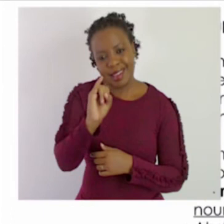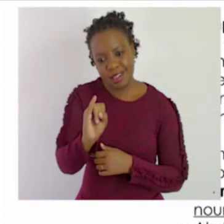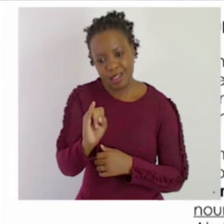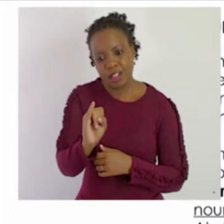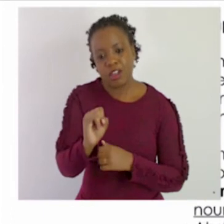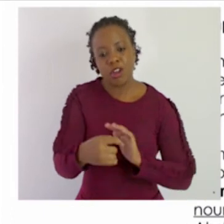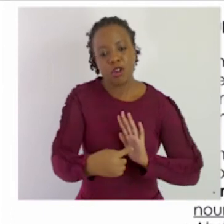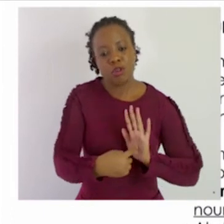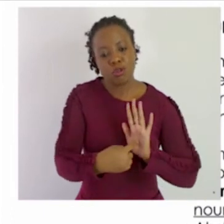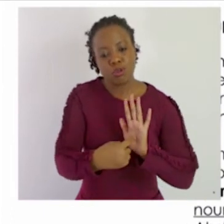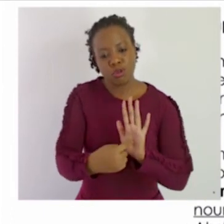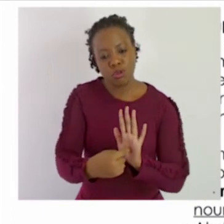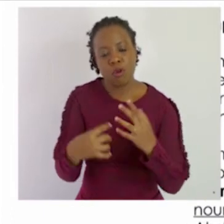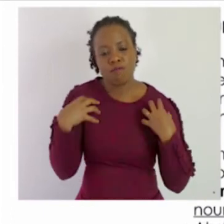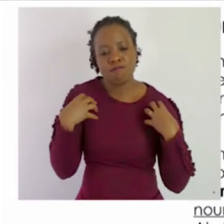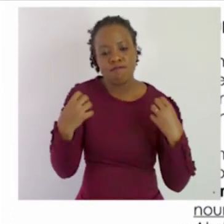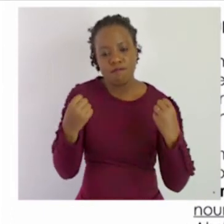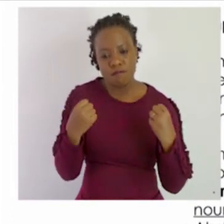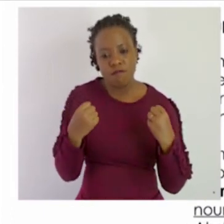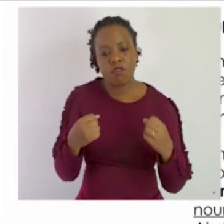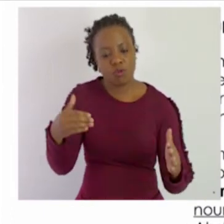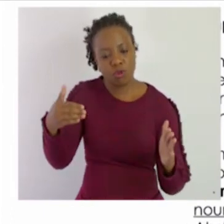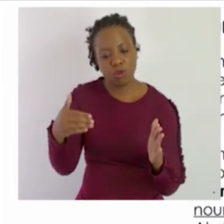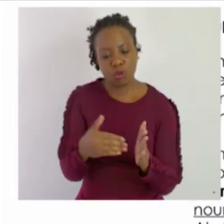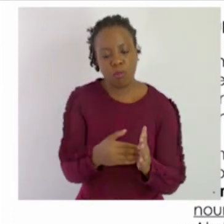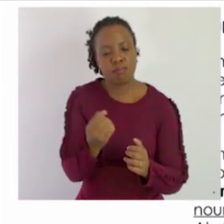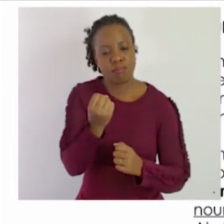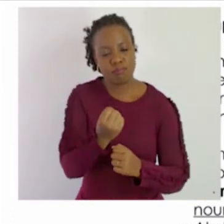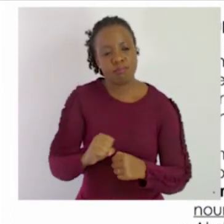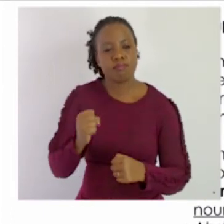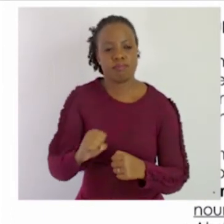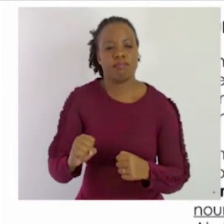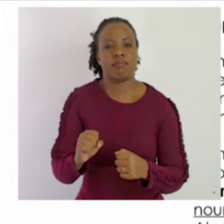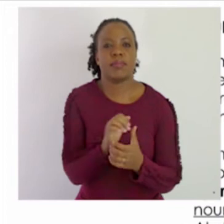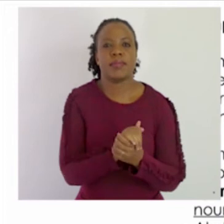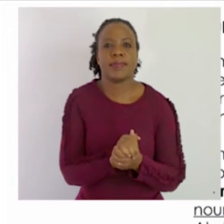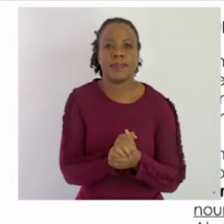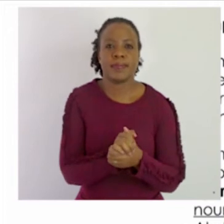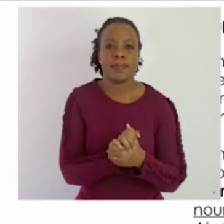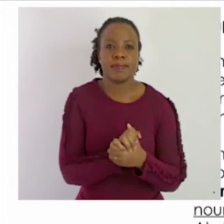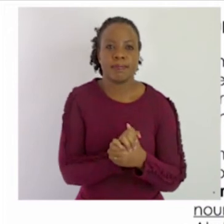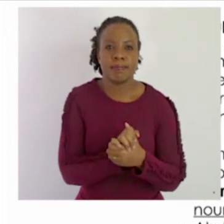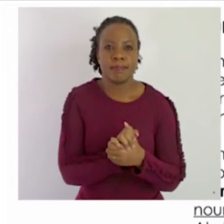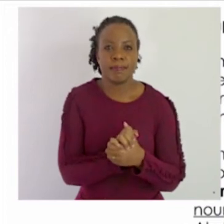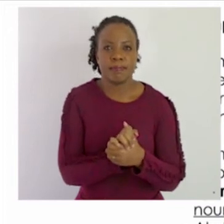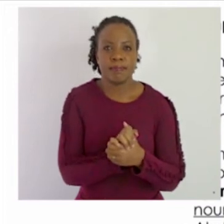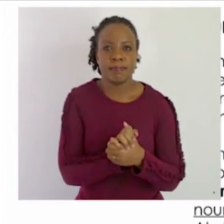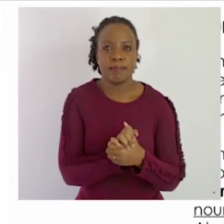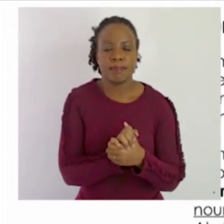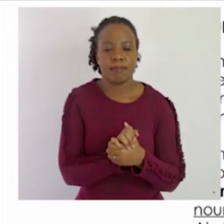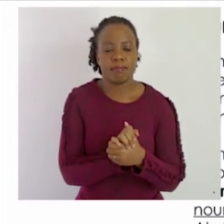His courage stopped the bully. So that's the